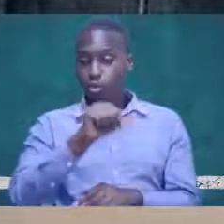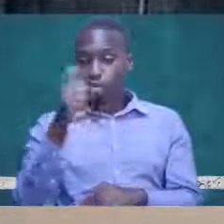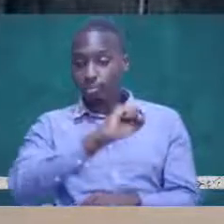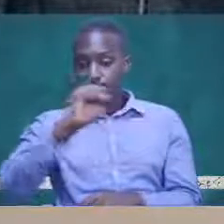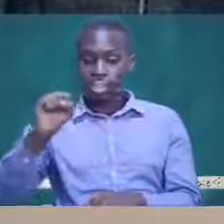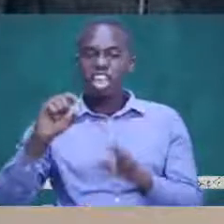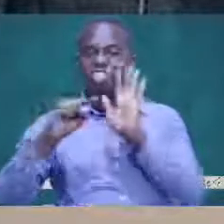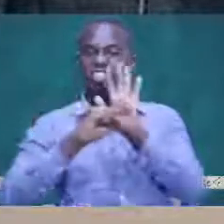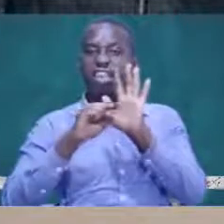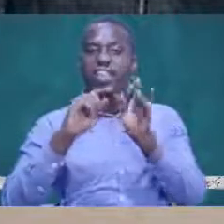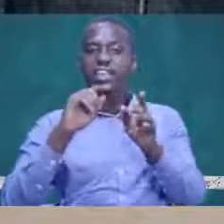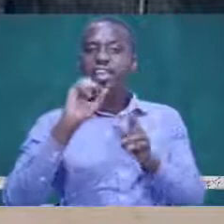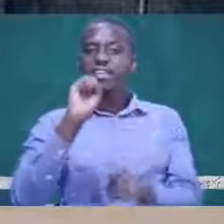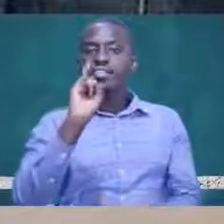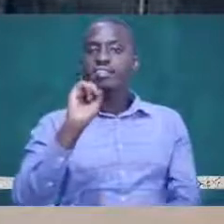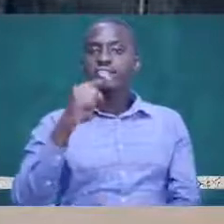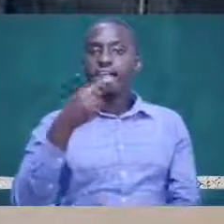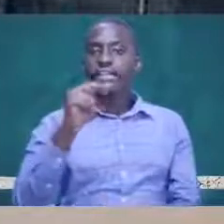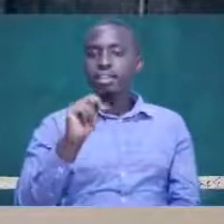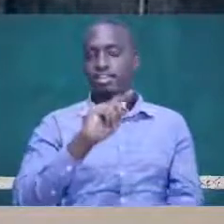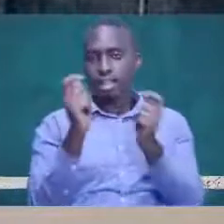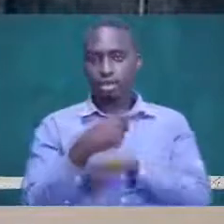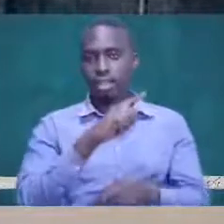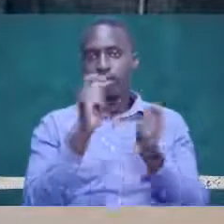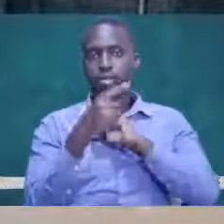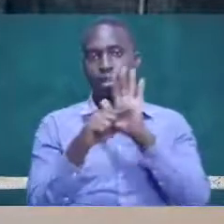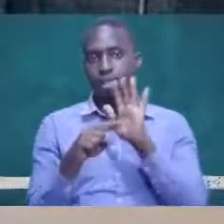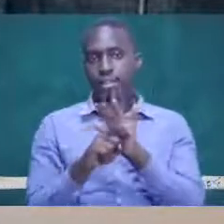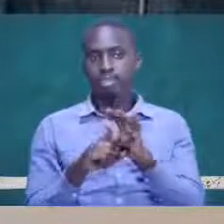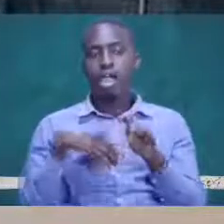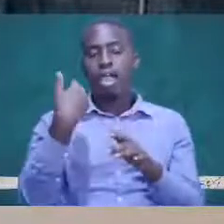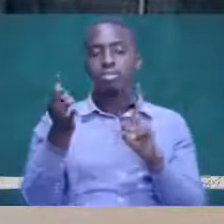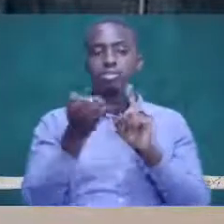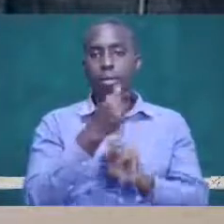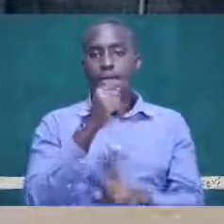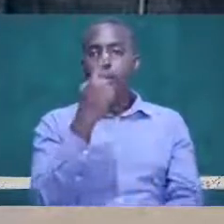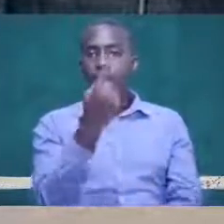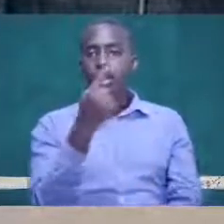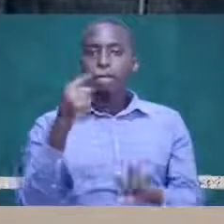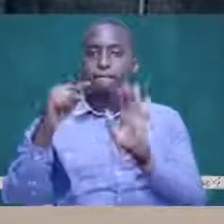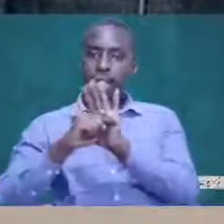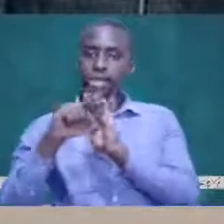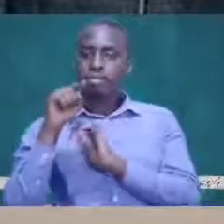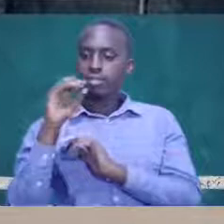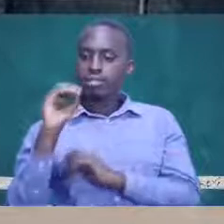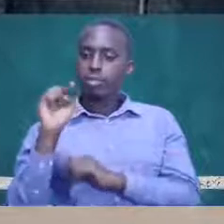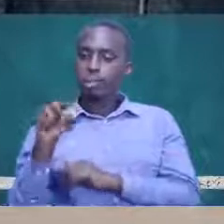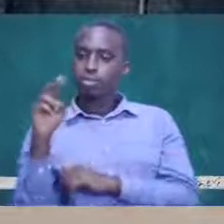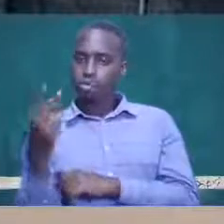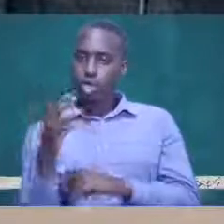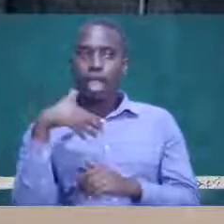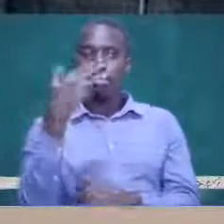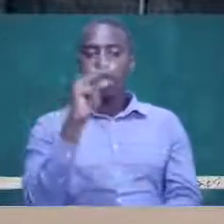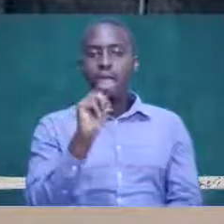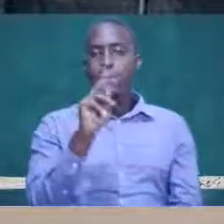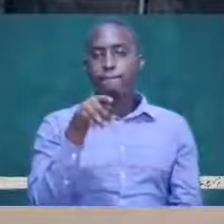will change, it will be negative. Now, if you get 1 minus 0.2, our marginal propensity to